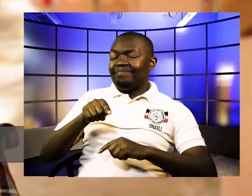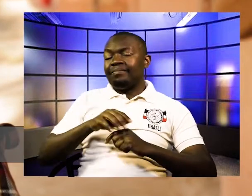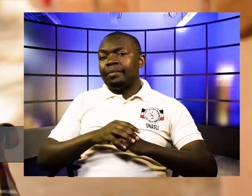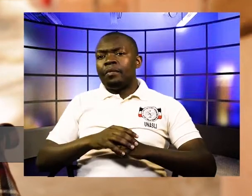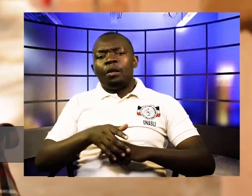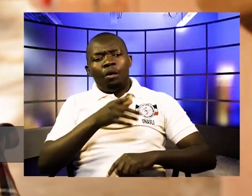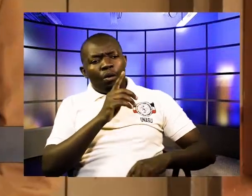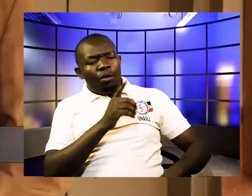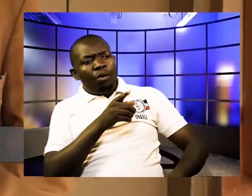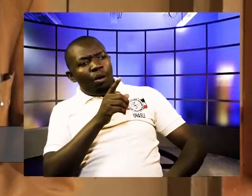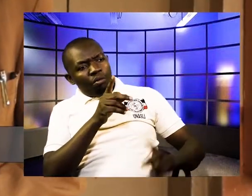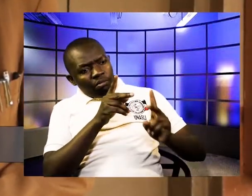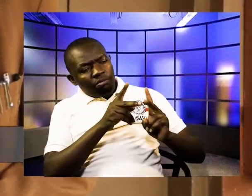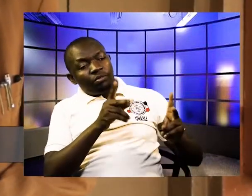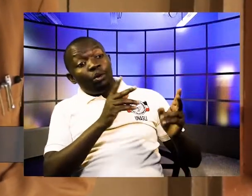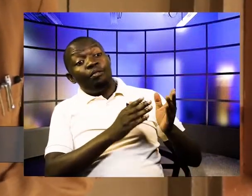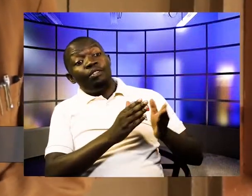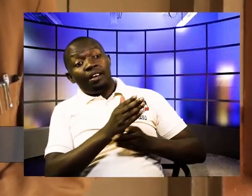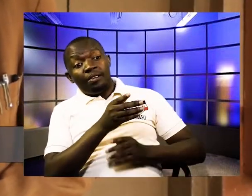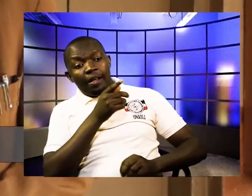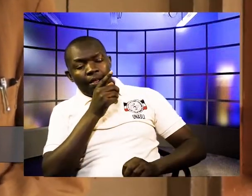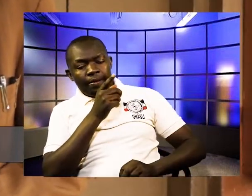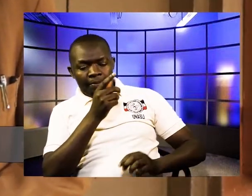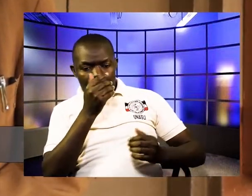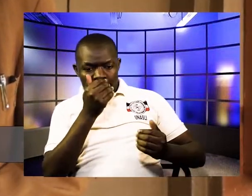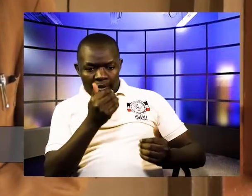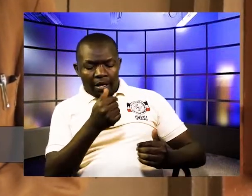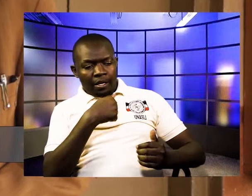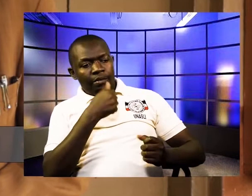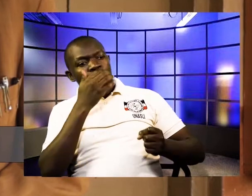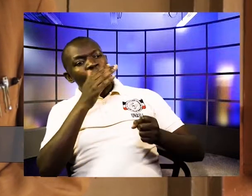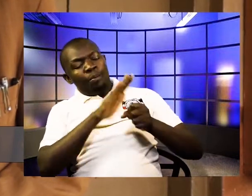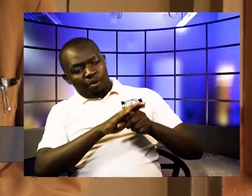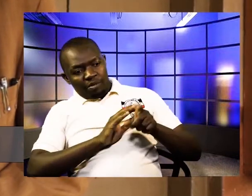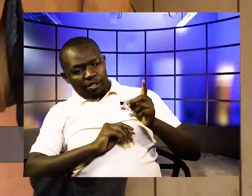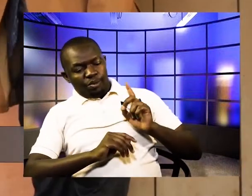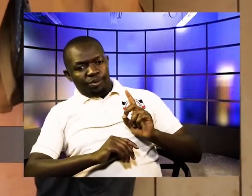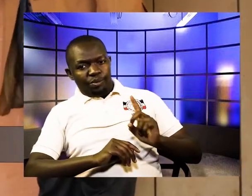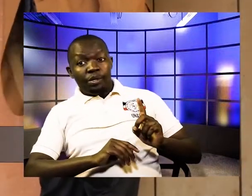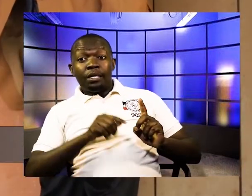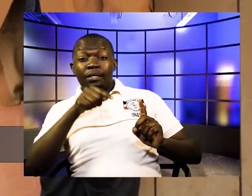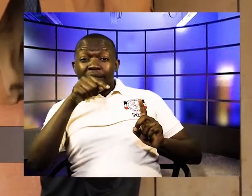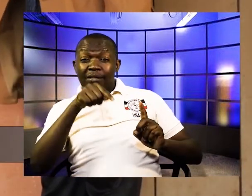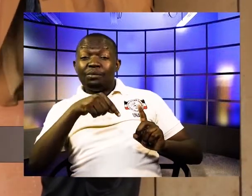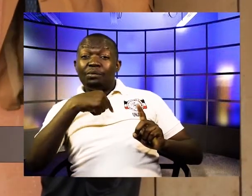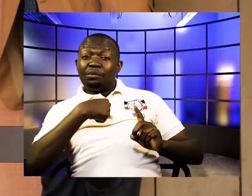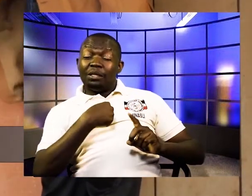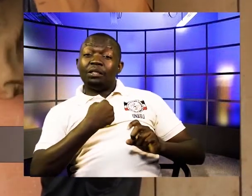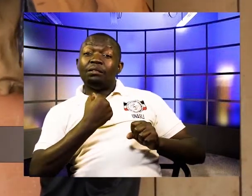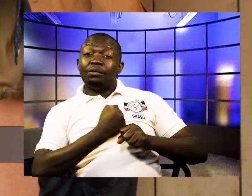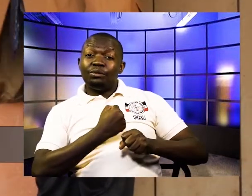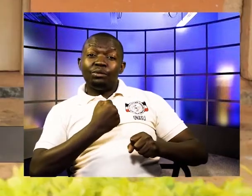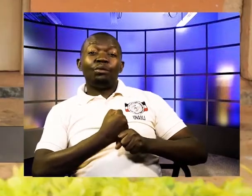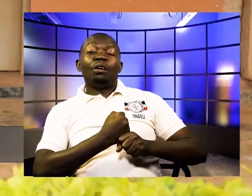Oh, you are very right. Kakati nange let me promise kino ngenda kikola staff